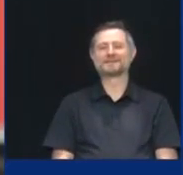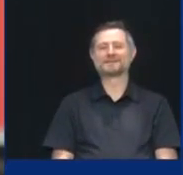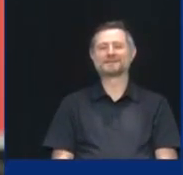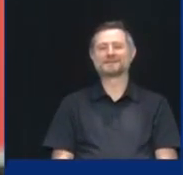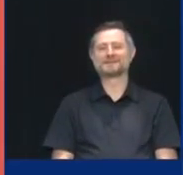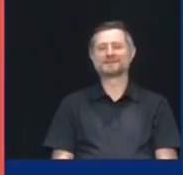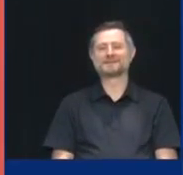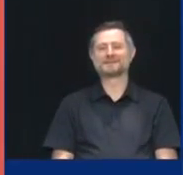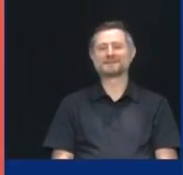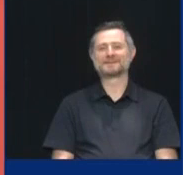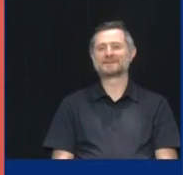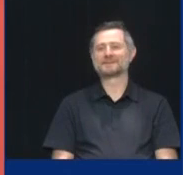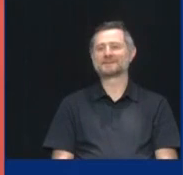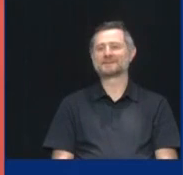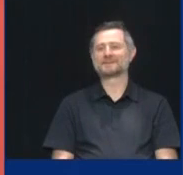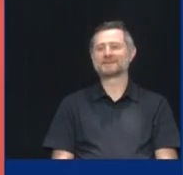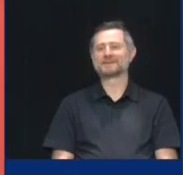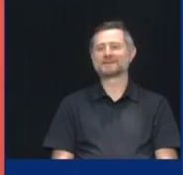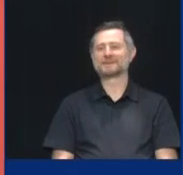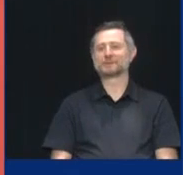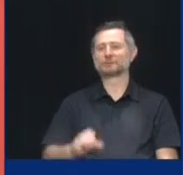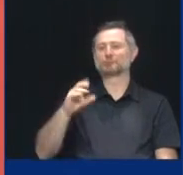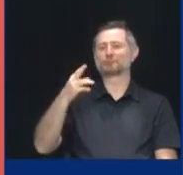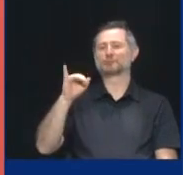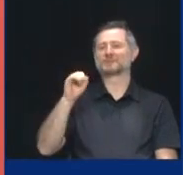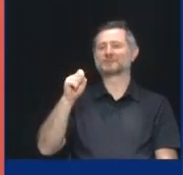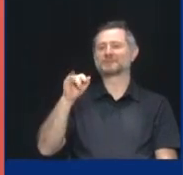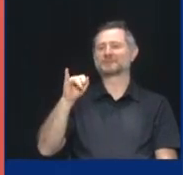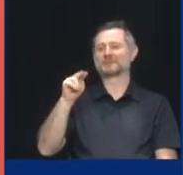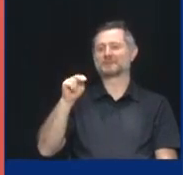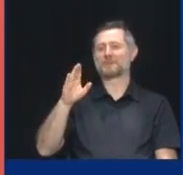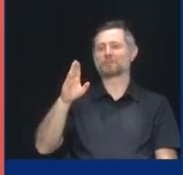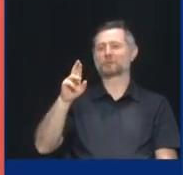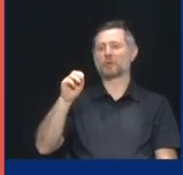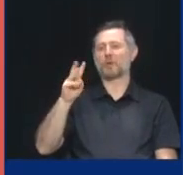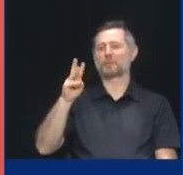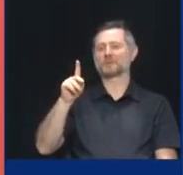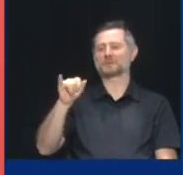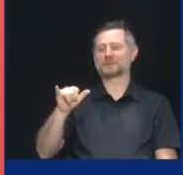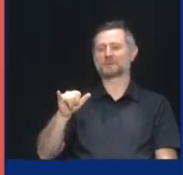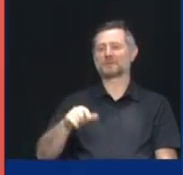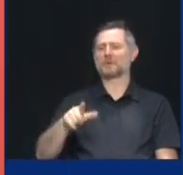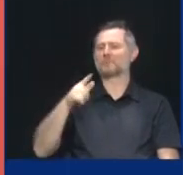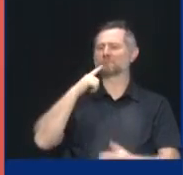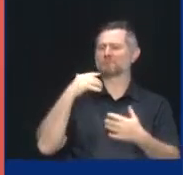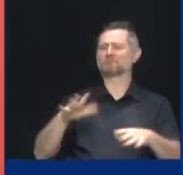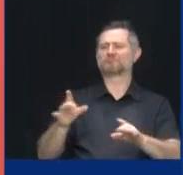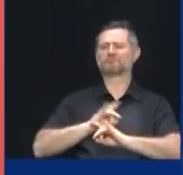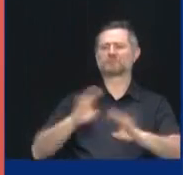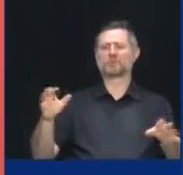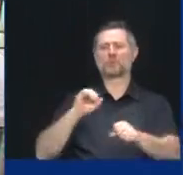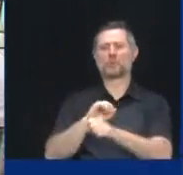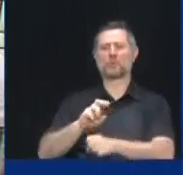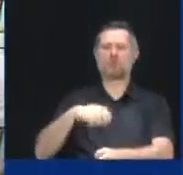Kristen Browdy, what a champion, what a force. Let's give her a big round of applause.